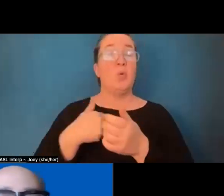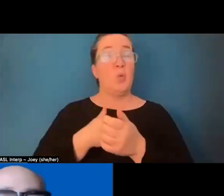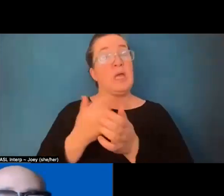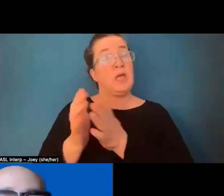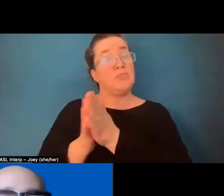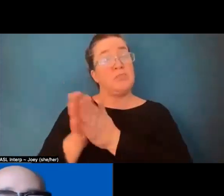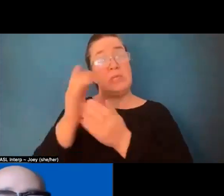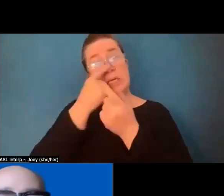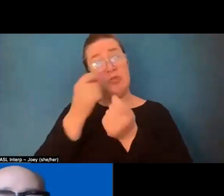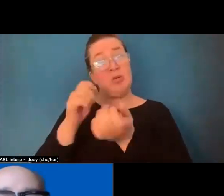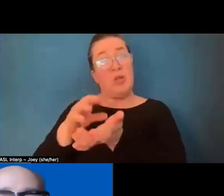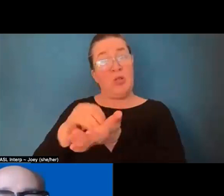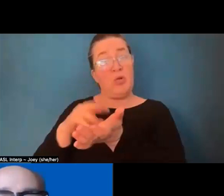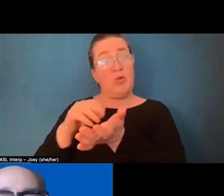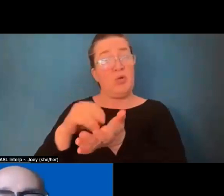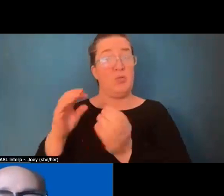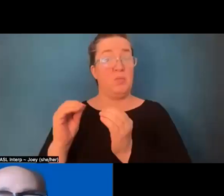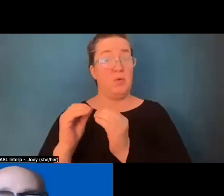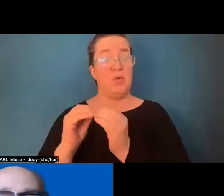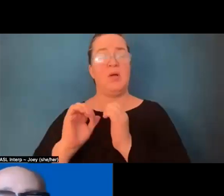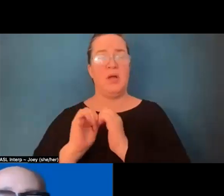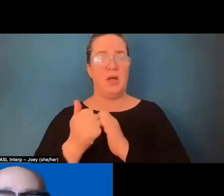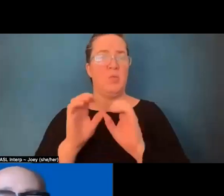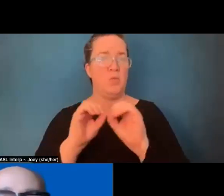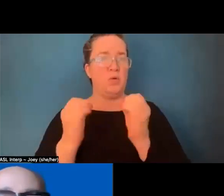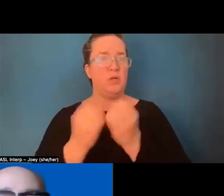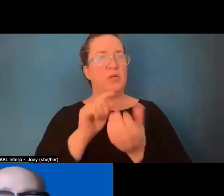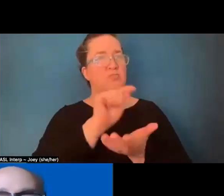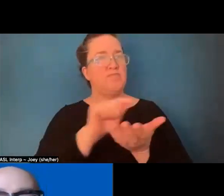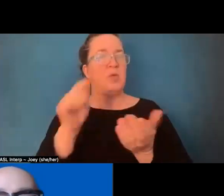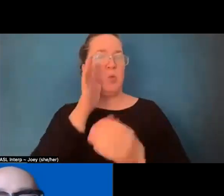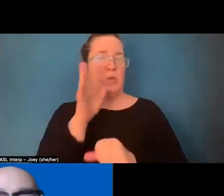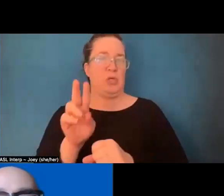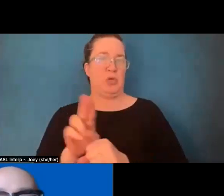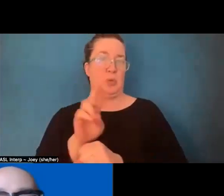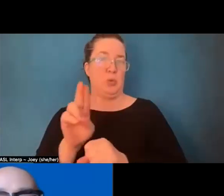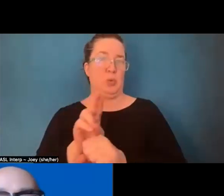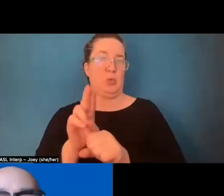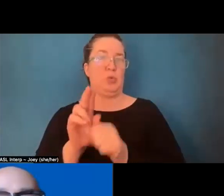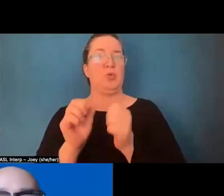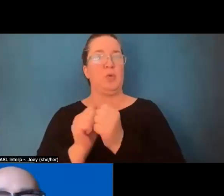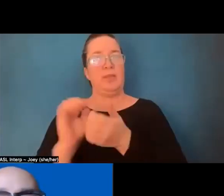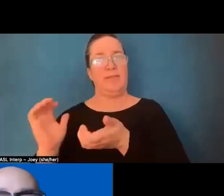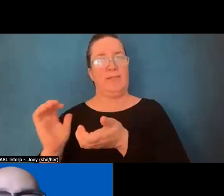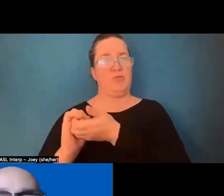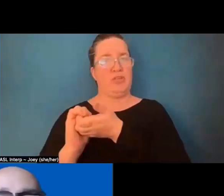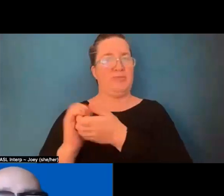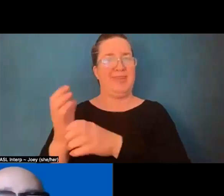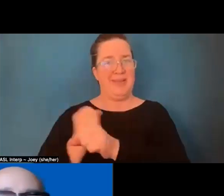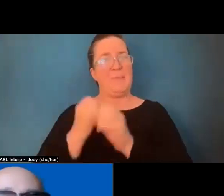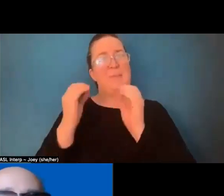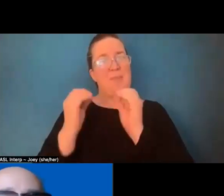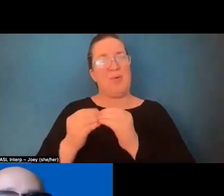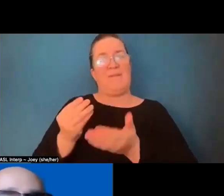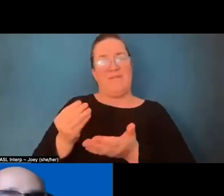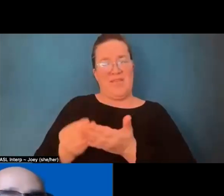about how organizations anticipate being able to use this money to leverage more funding. And like I mentioned, there